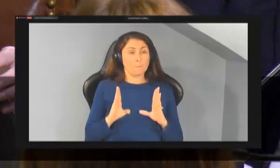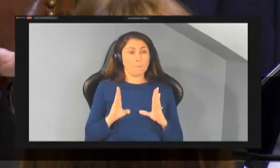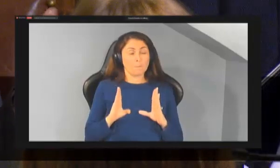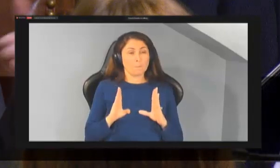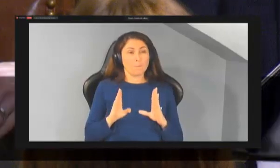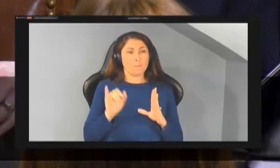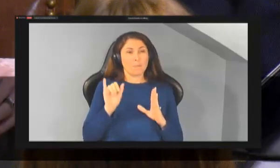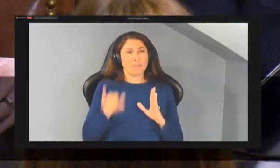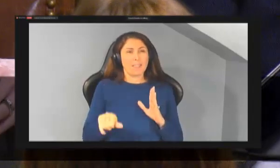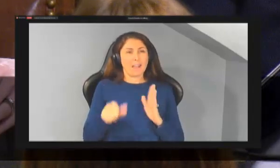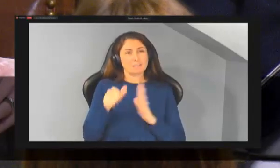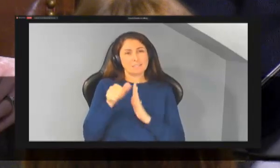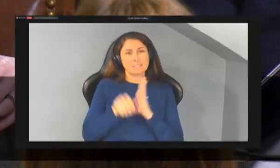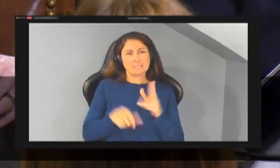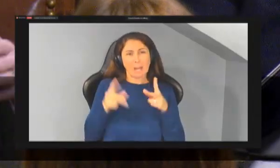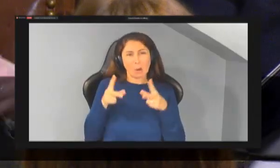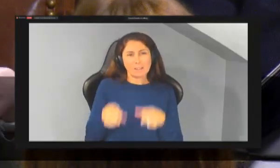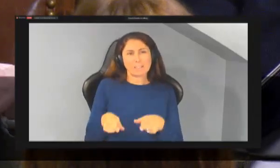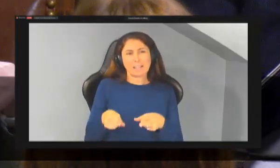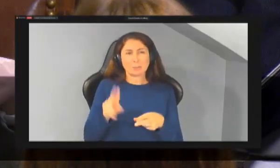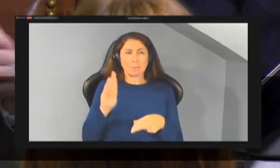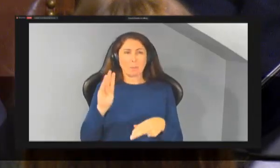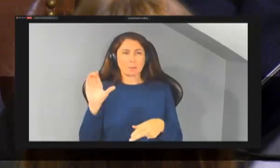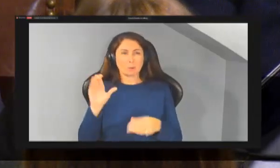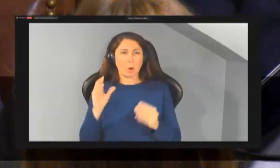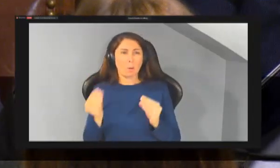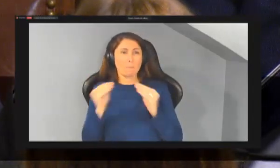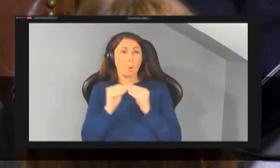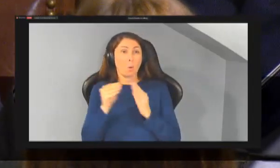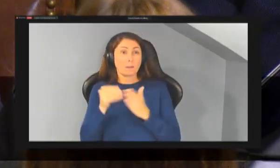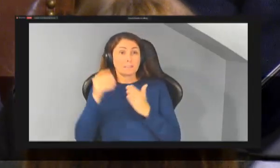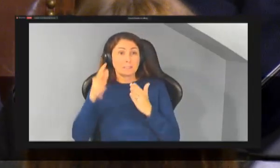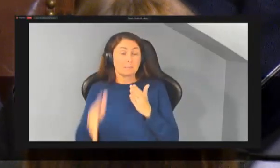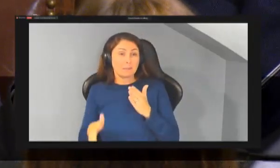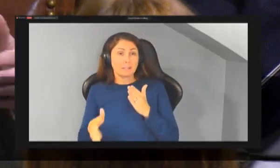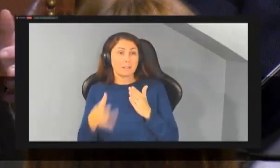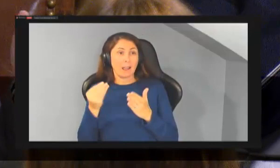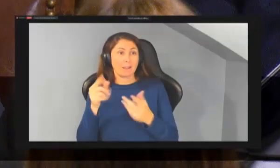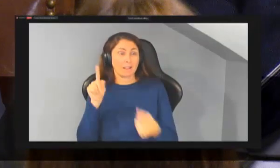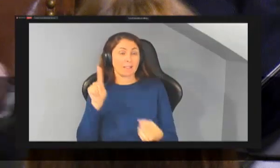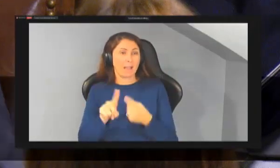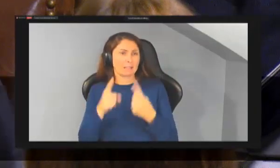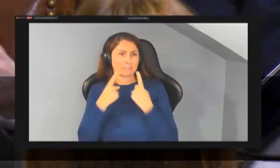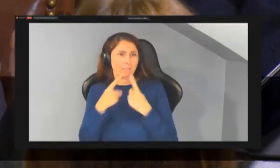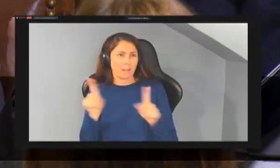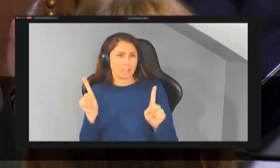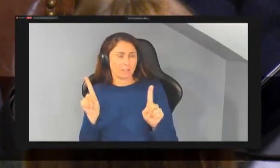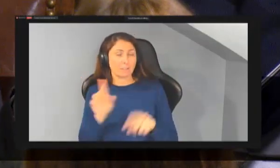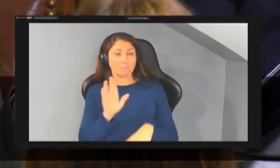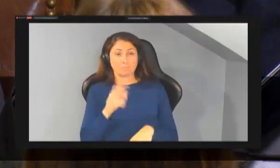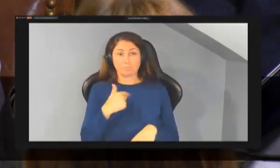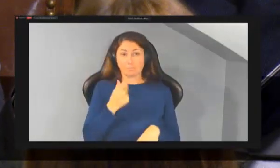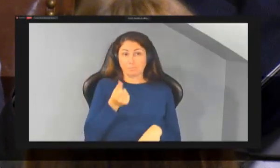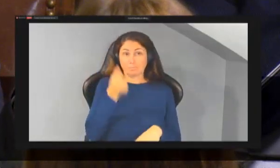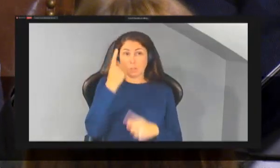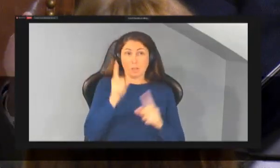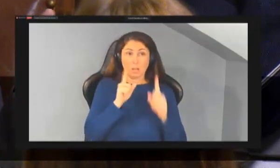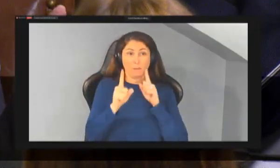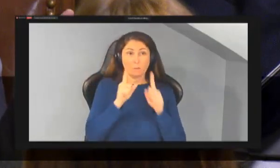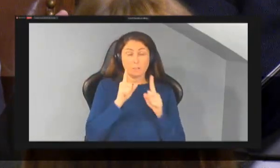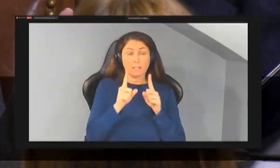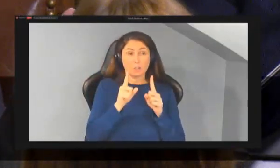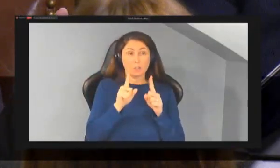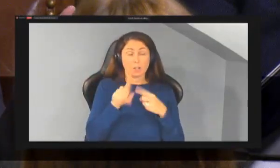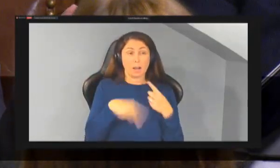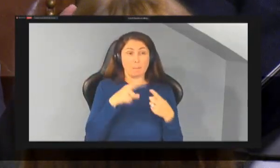sterilization and birth control is both more expensive and less effective. And I understand there's the conversation about, you know,